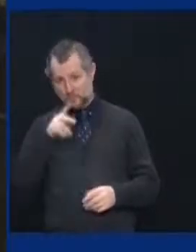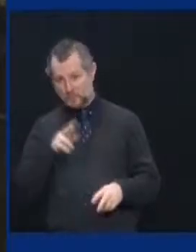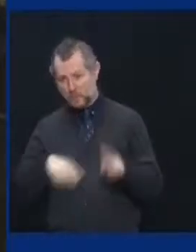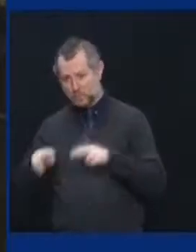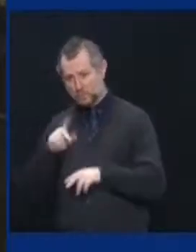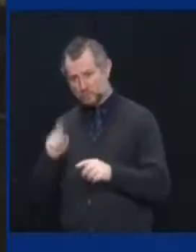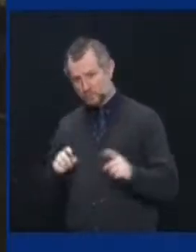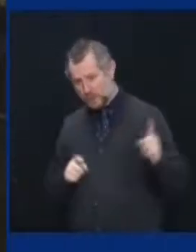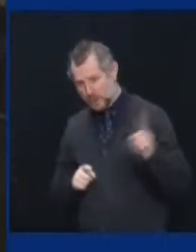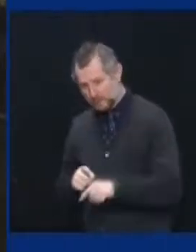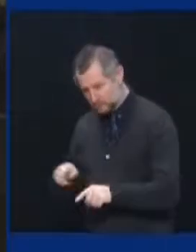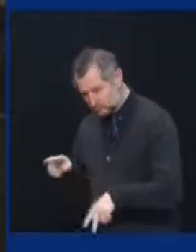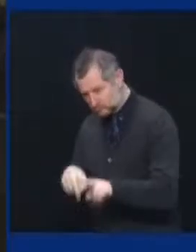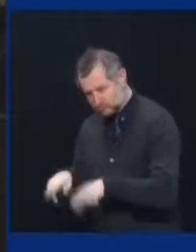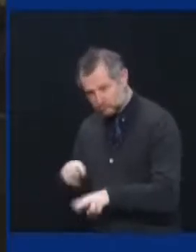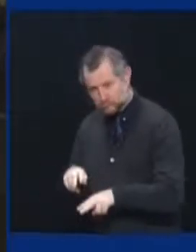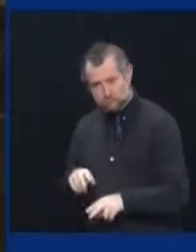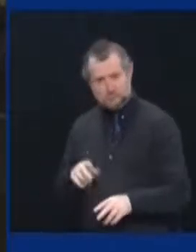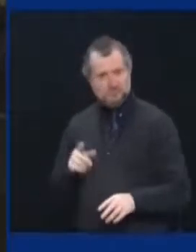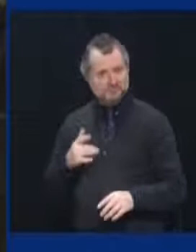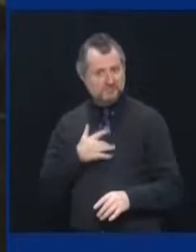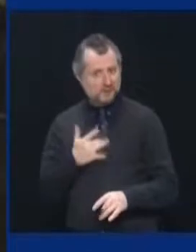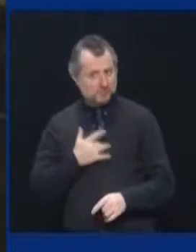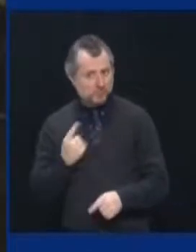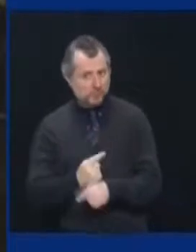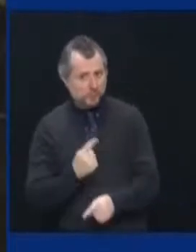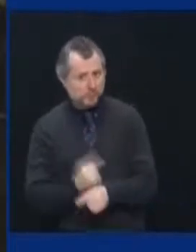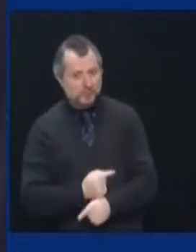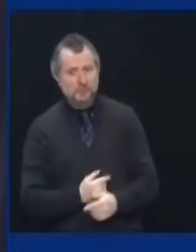we're at? Yeah.